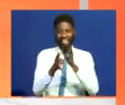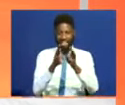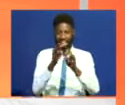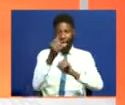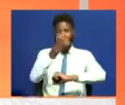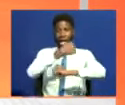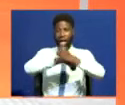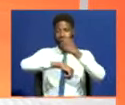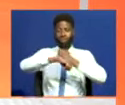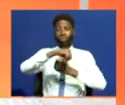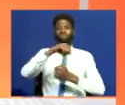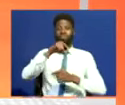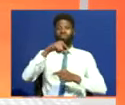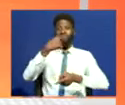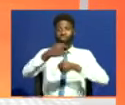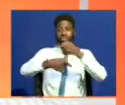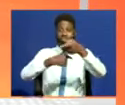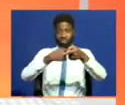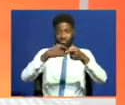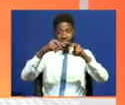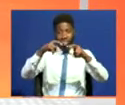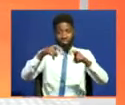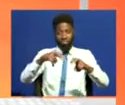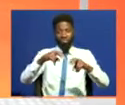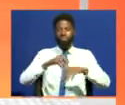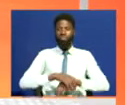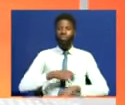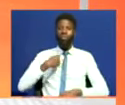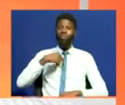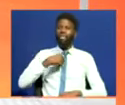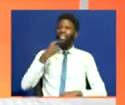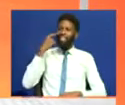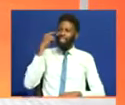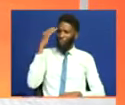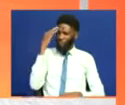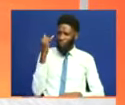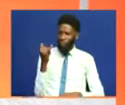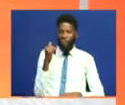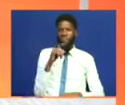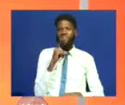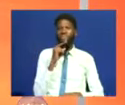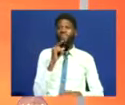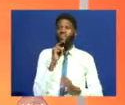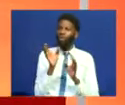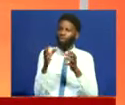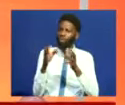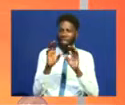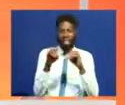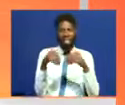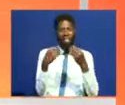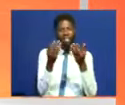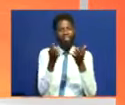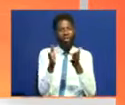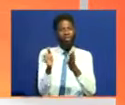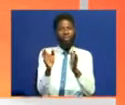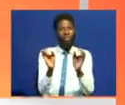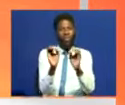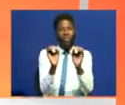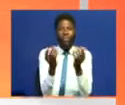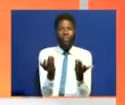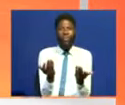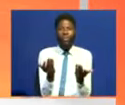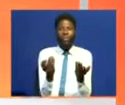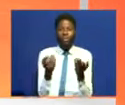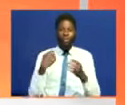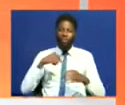Because we see, and why is it that you have not given the men the opportunity for us